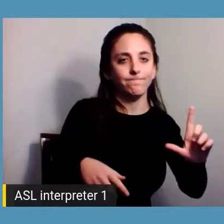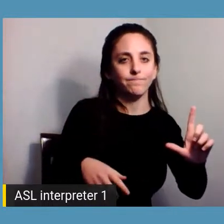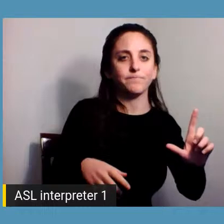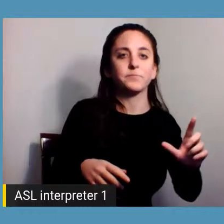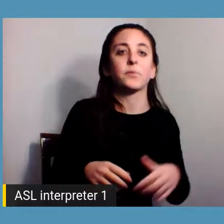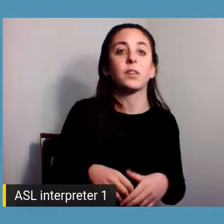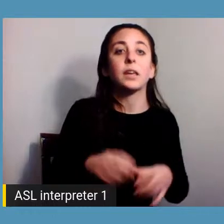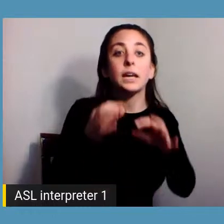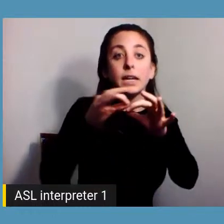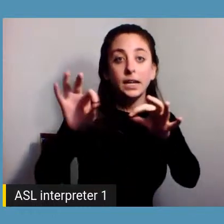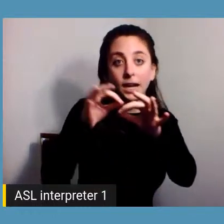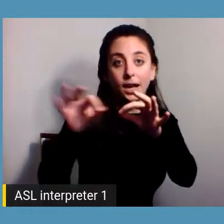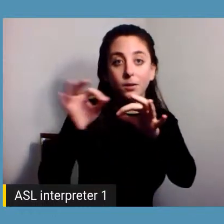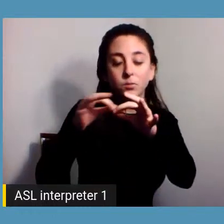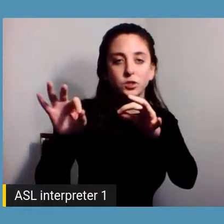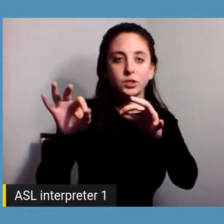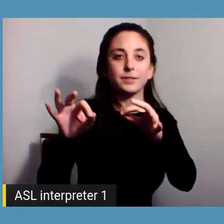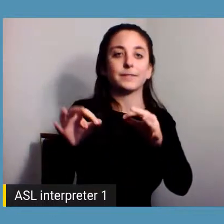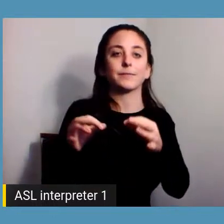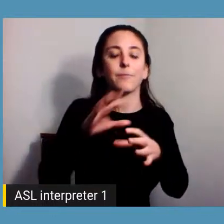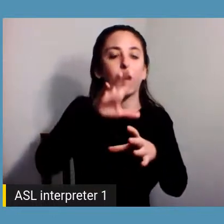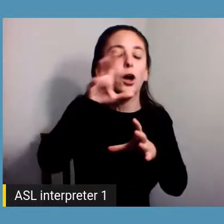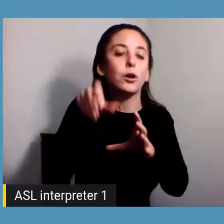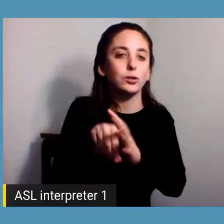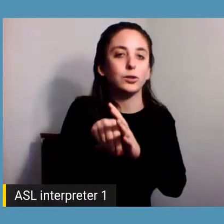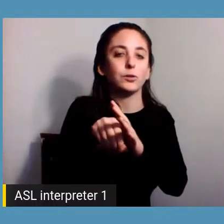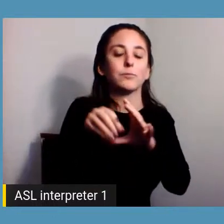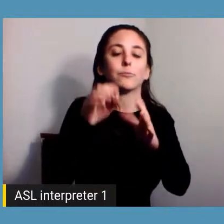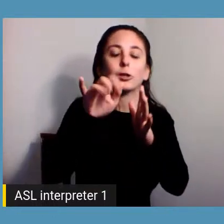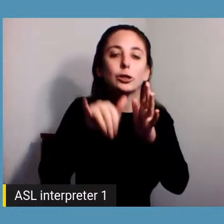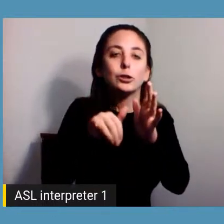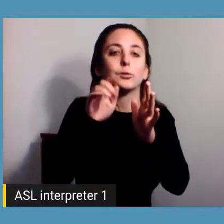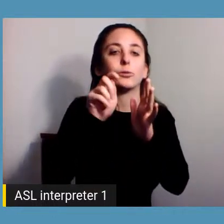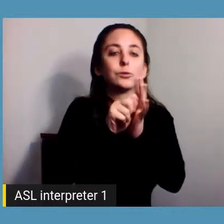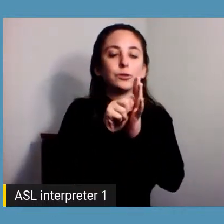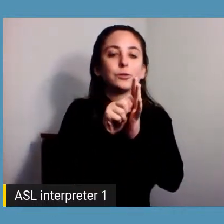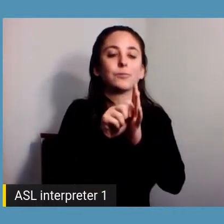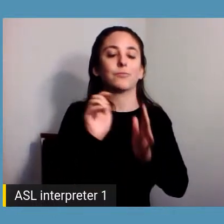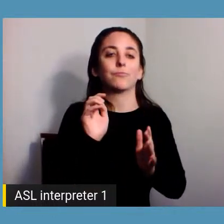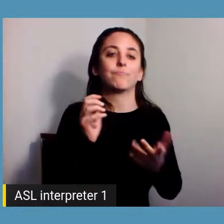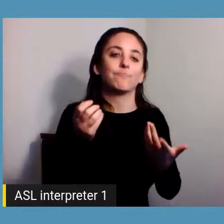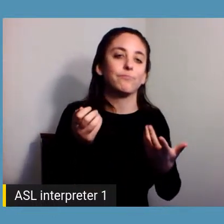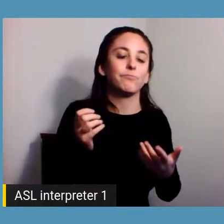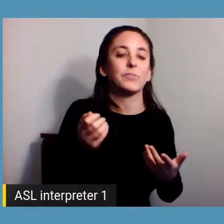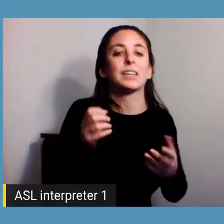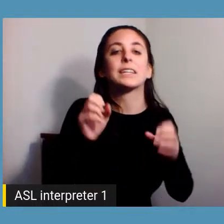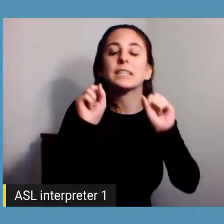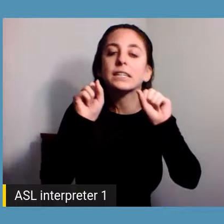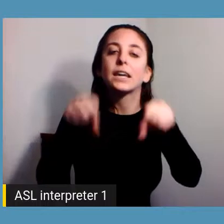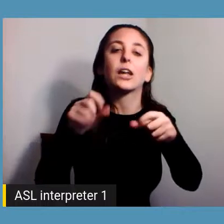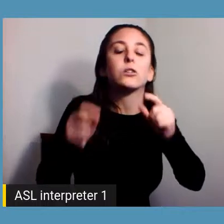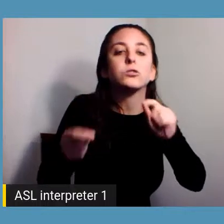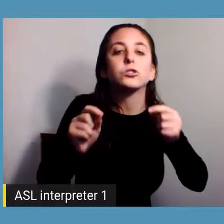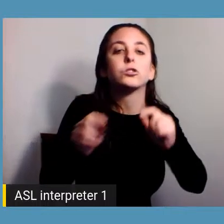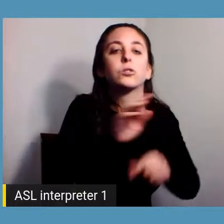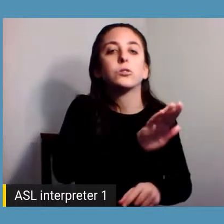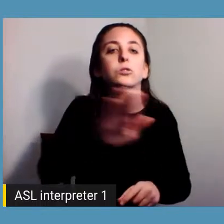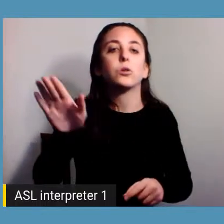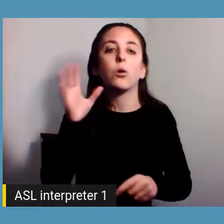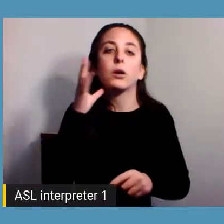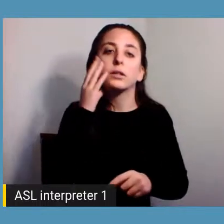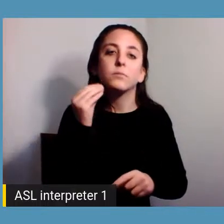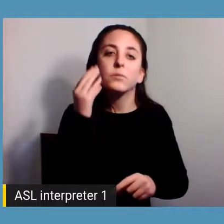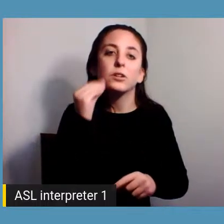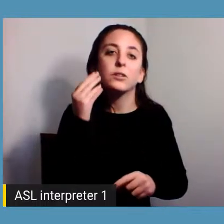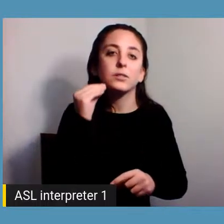program is embedded in a box just below the YouTube player on our website with controls to adjust your experience. Following today's program, we